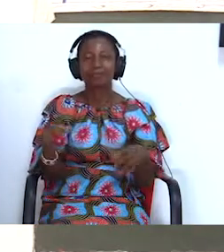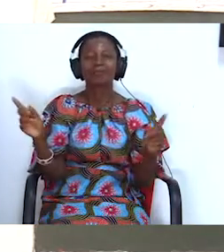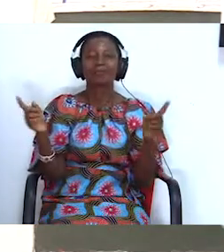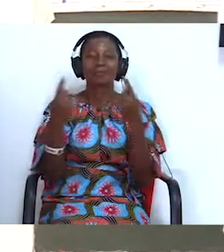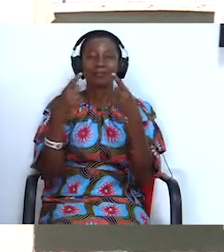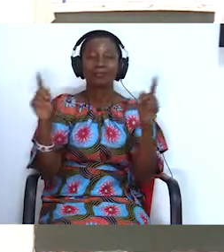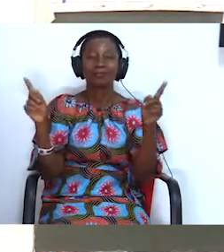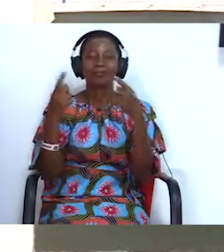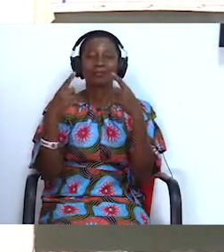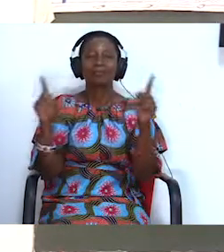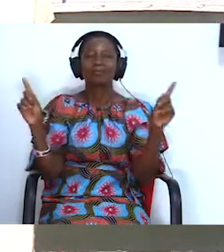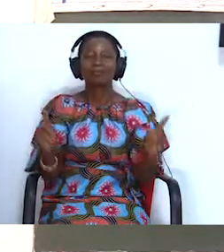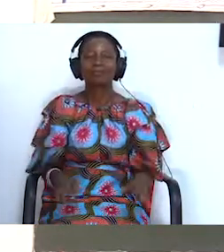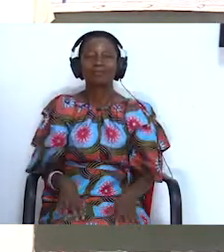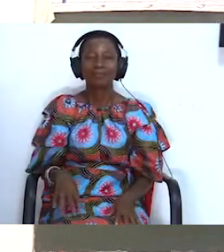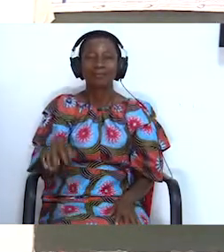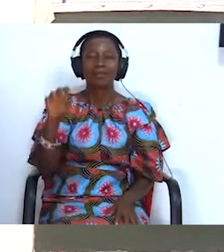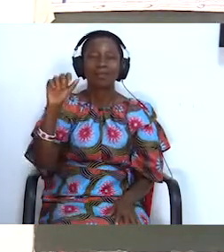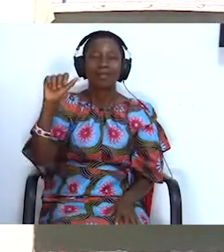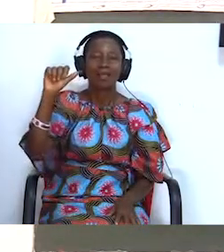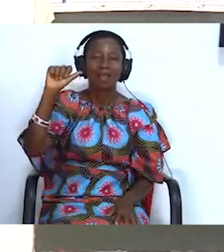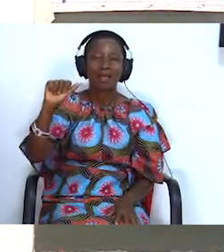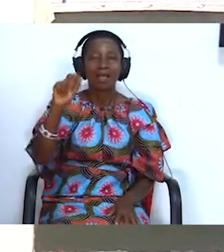First, I am going to sing it,